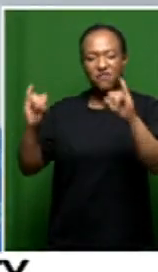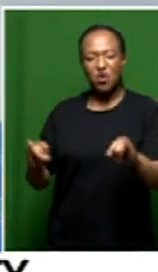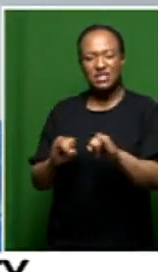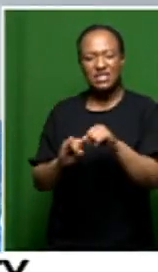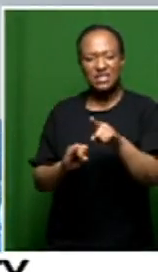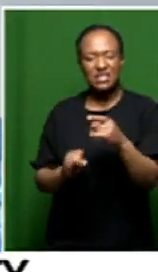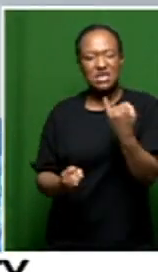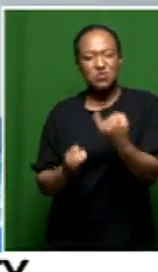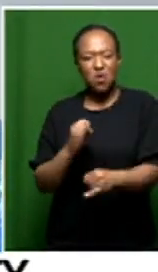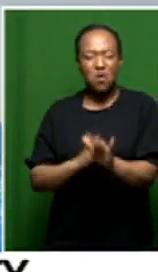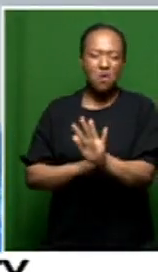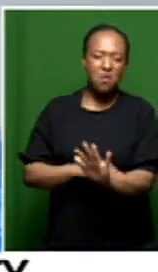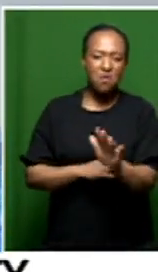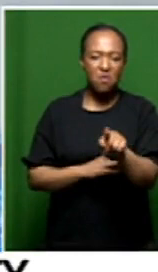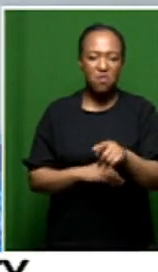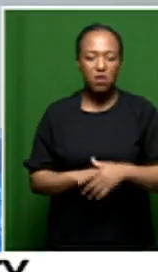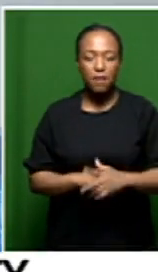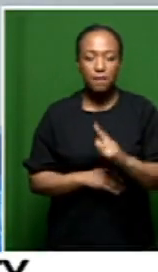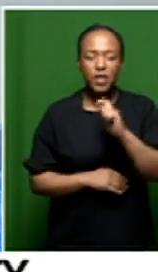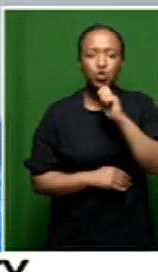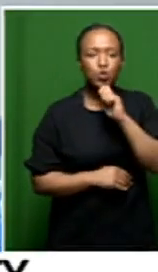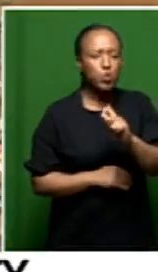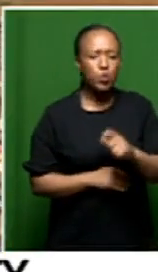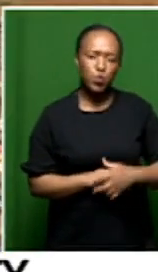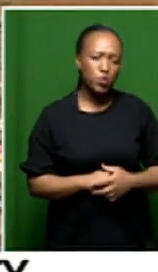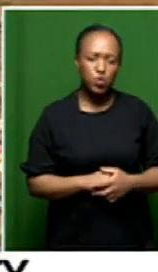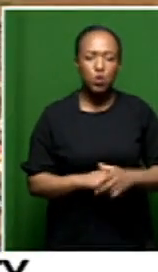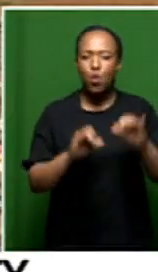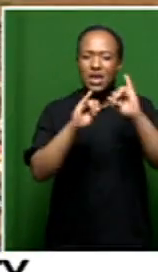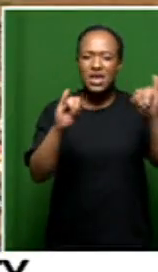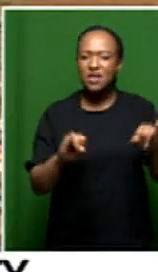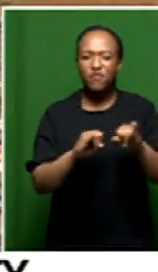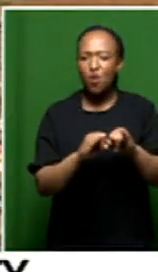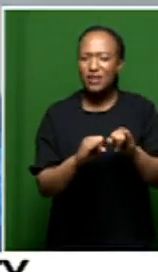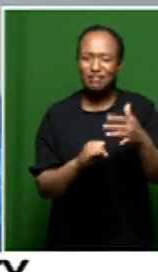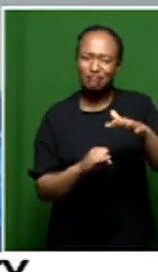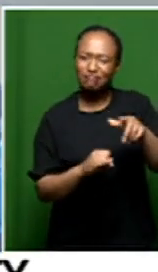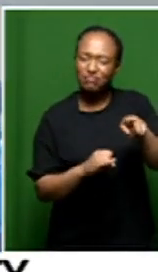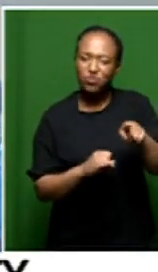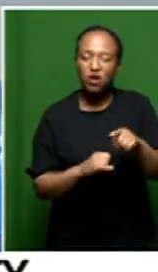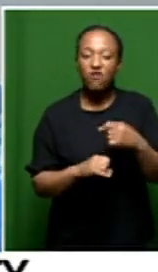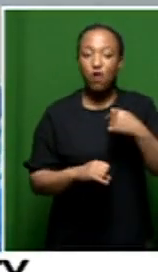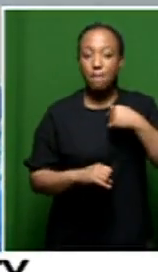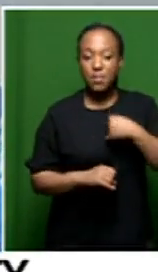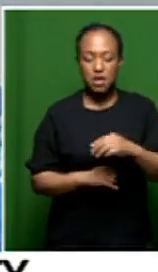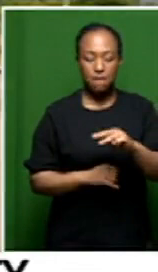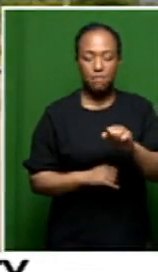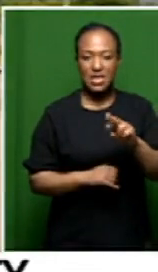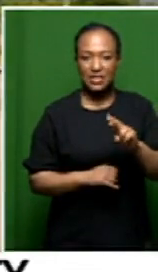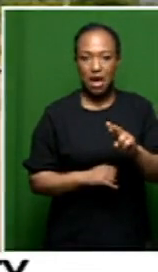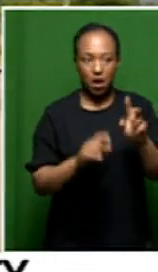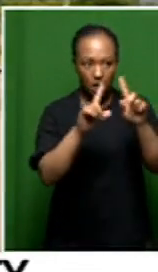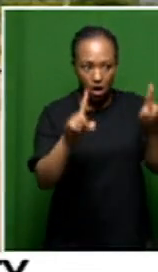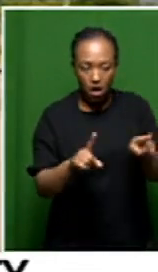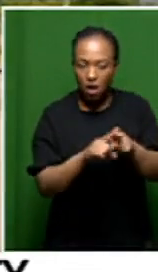estimated. It's not a true reflection because there's no meter readers. So service delivery to me is pathetic.